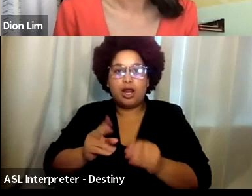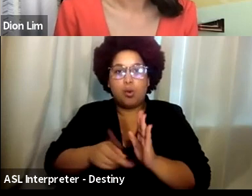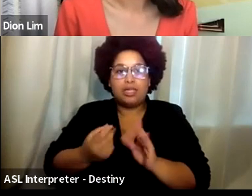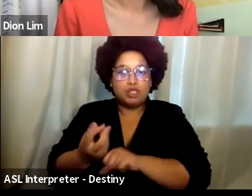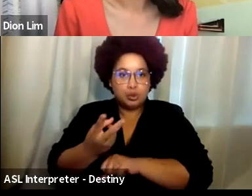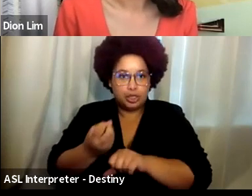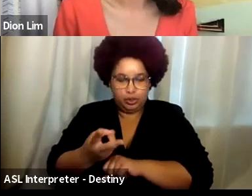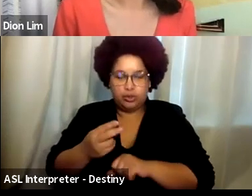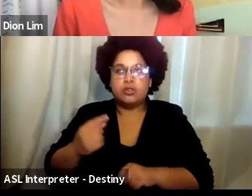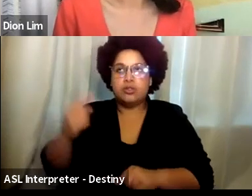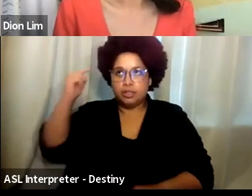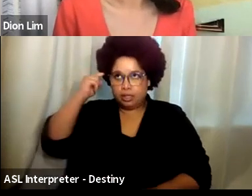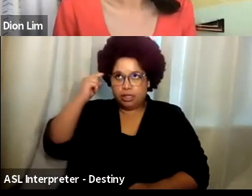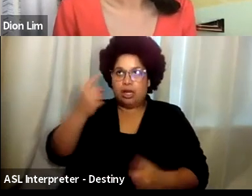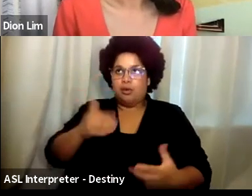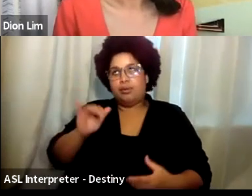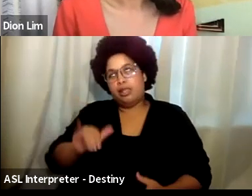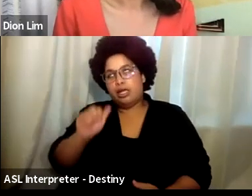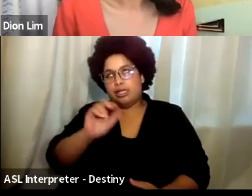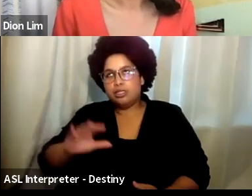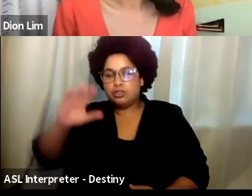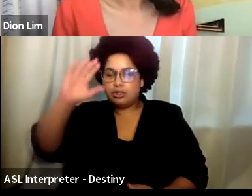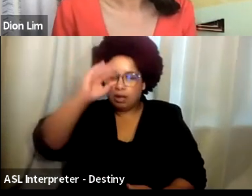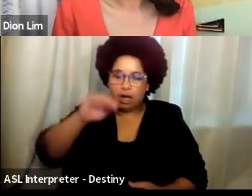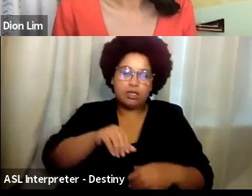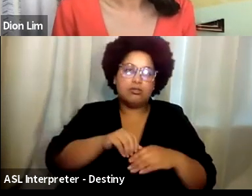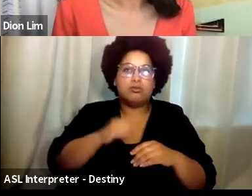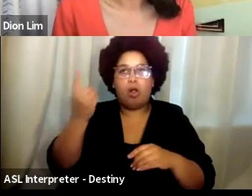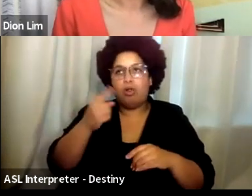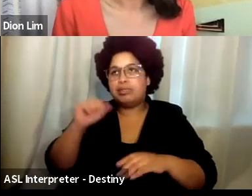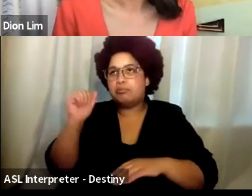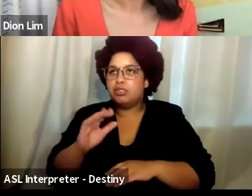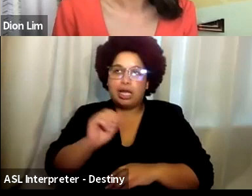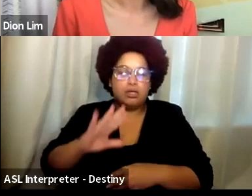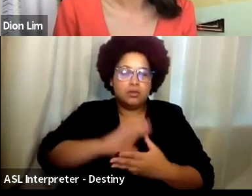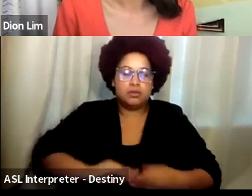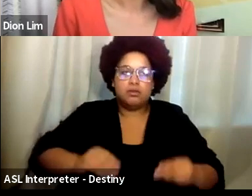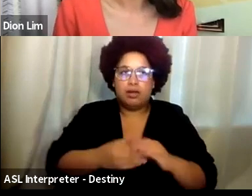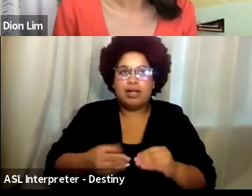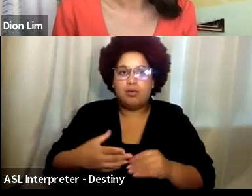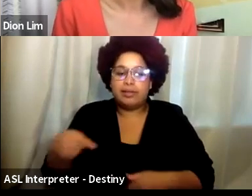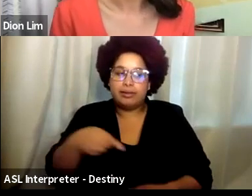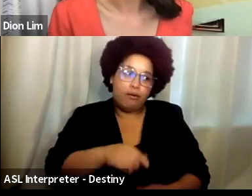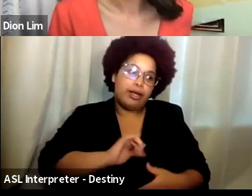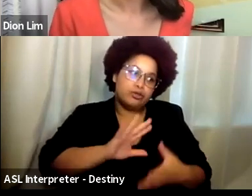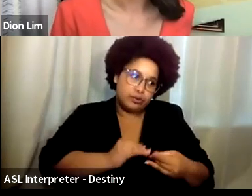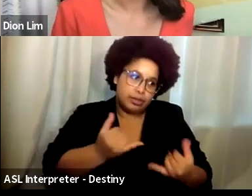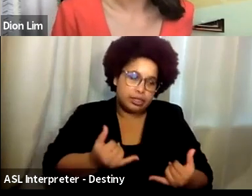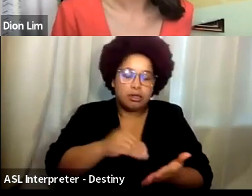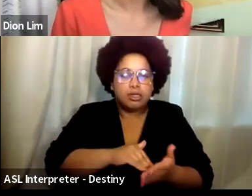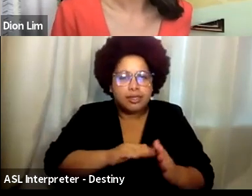in my brain because I said I didn't want to be the Asian guy pitching Asian stories. I just didn't want to be pigeonholed. And now we're in this